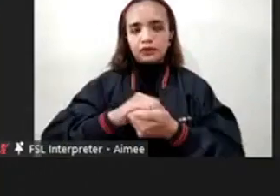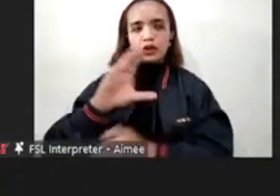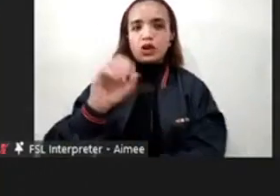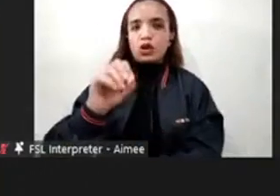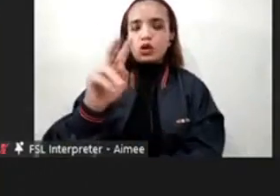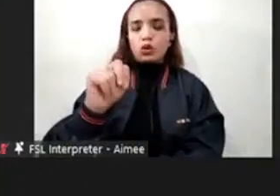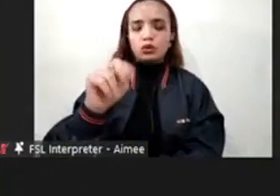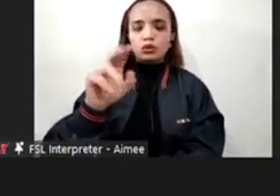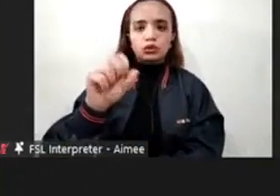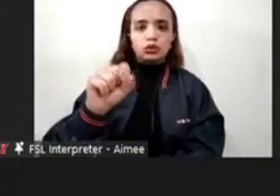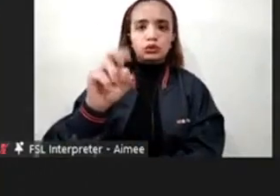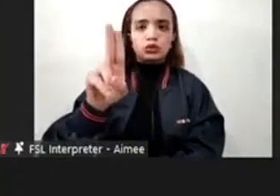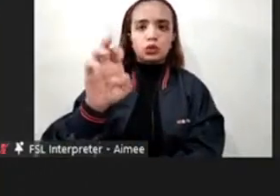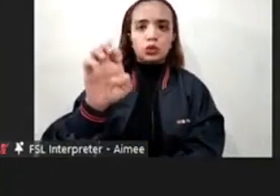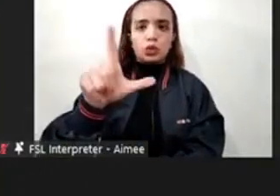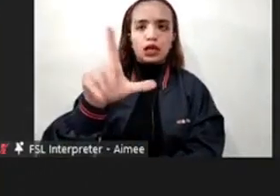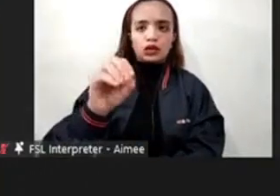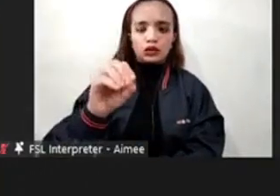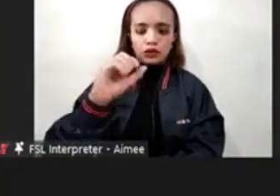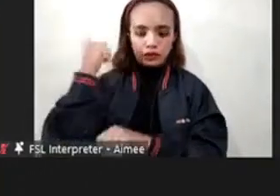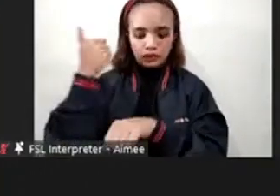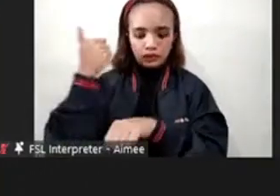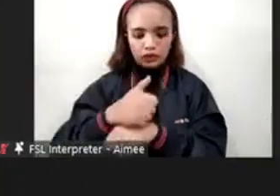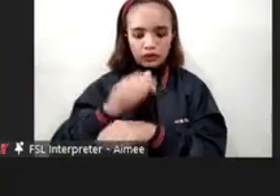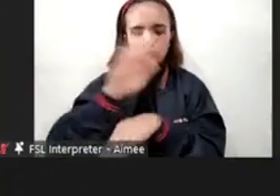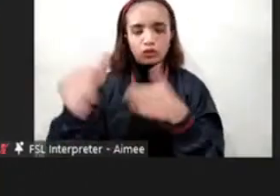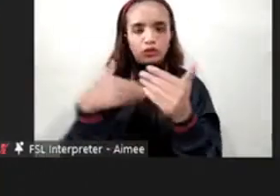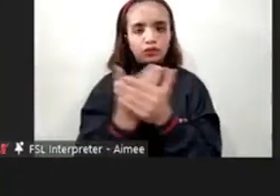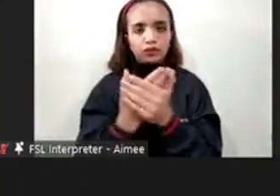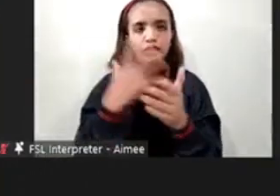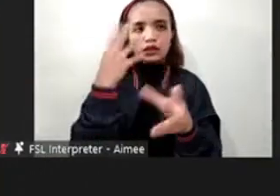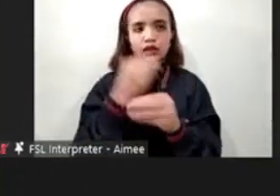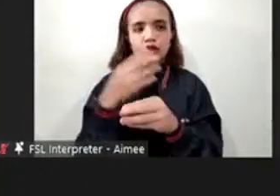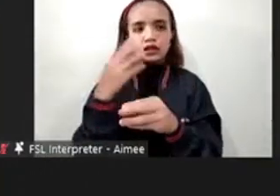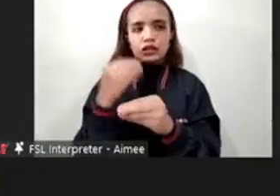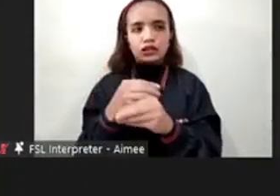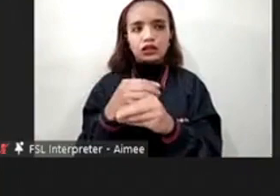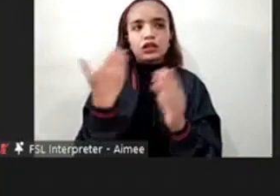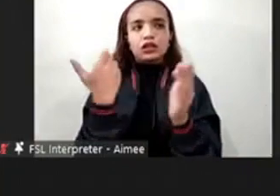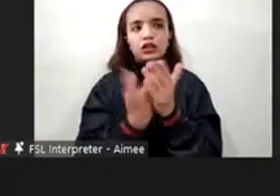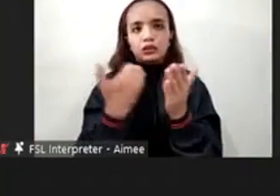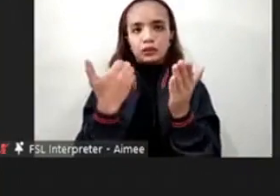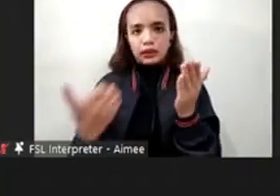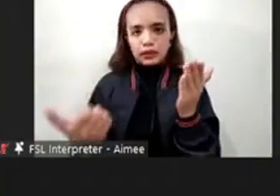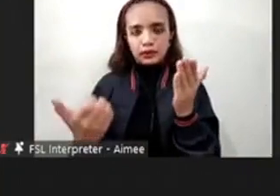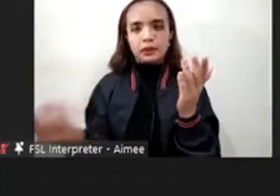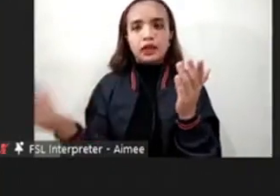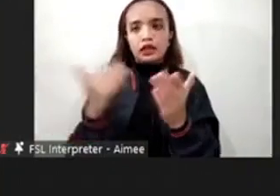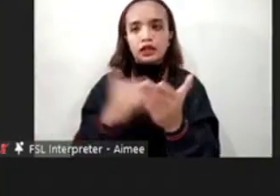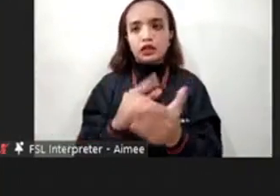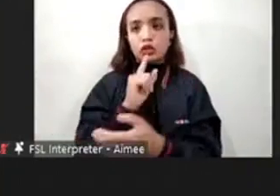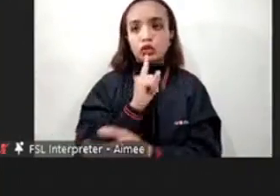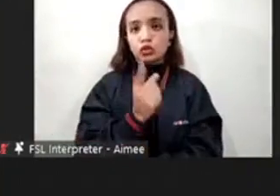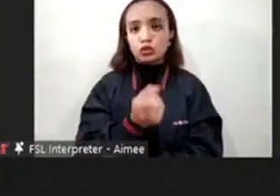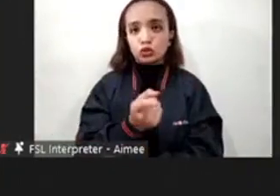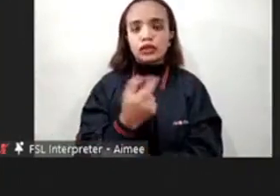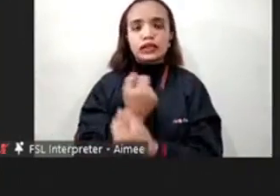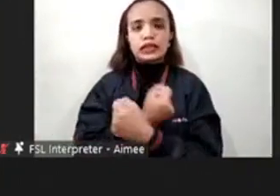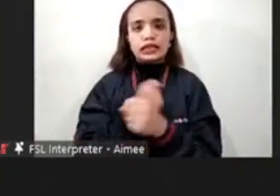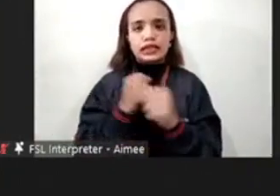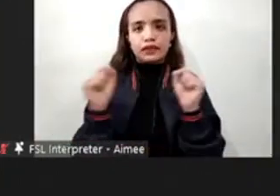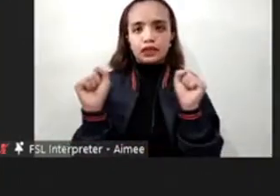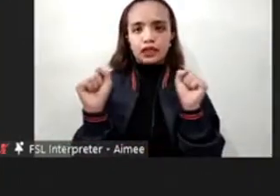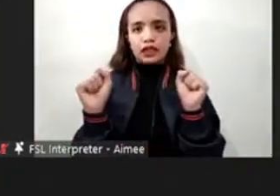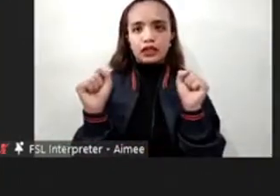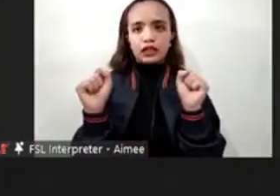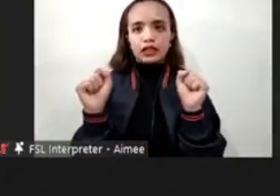Foundation to be able to get all of these additional equipment, again, to ensure safety of staff